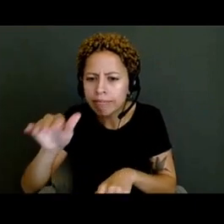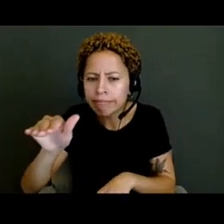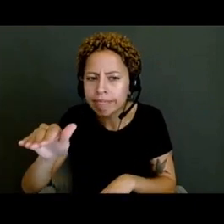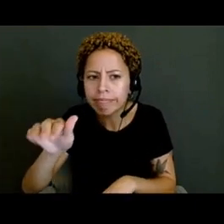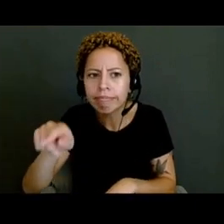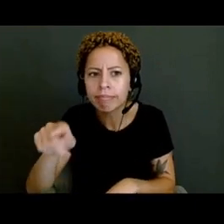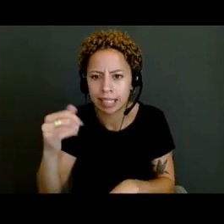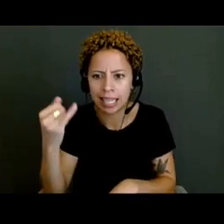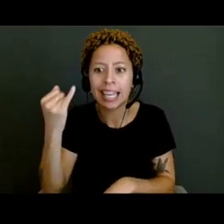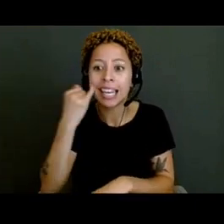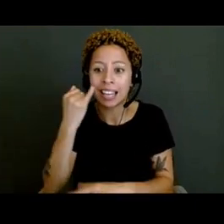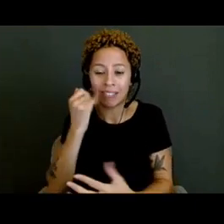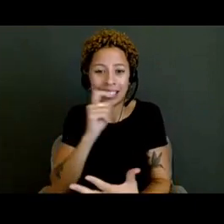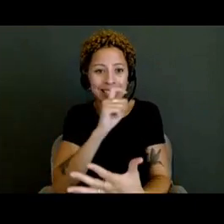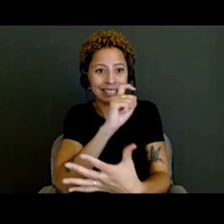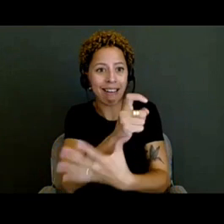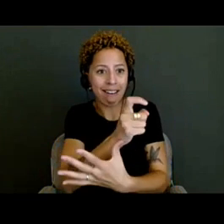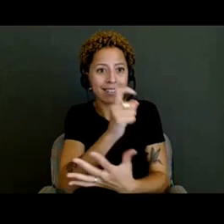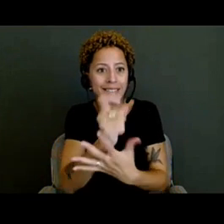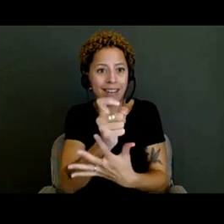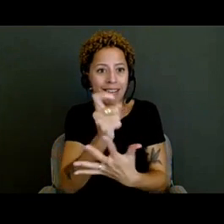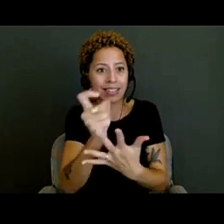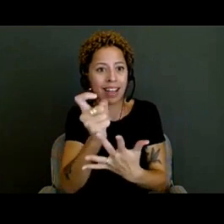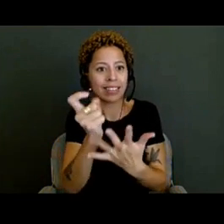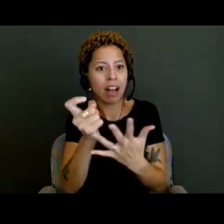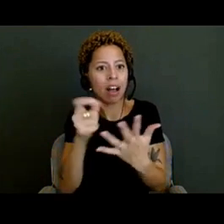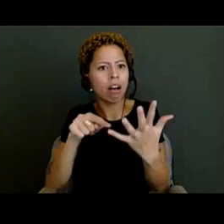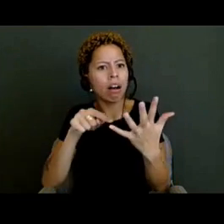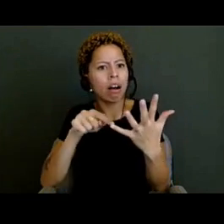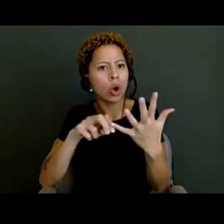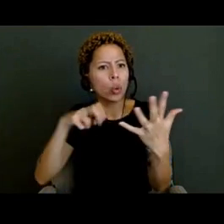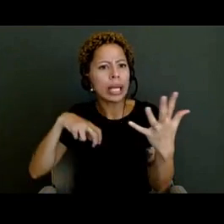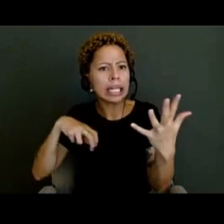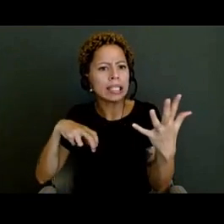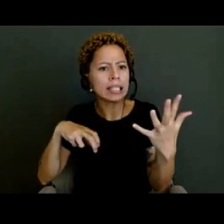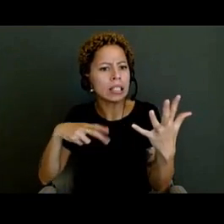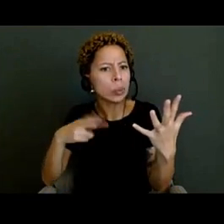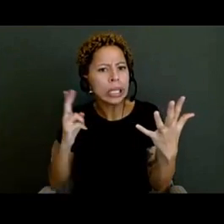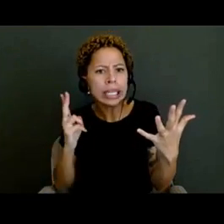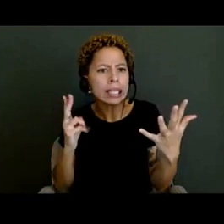account assigned to 5 staff members and one of them leaves, what happens?